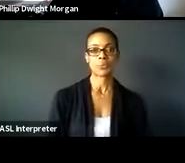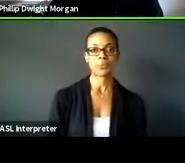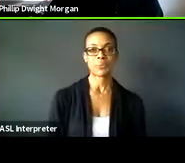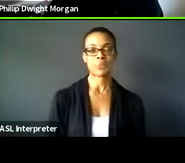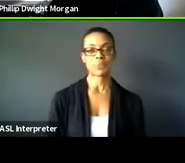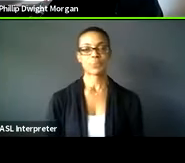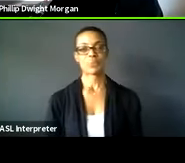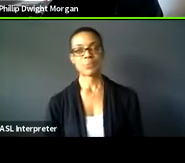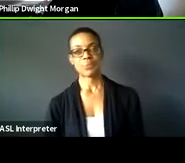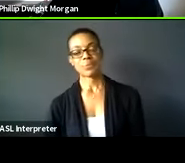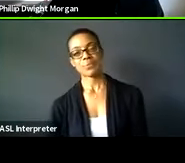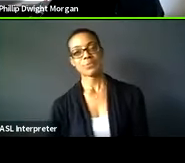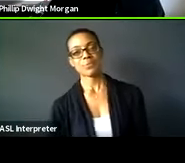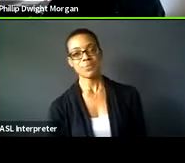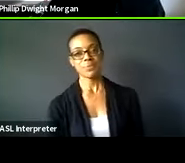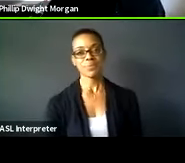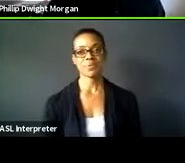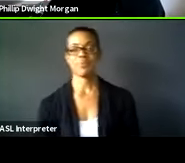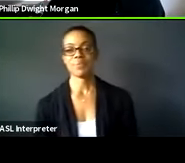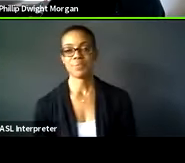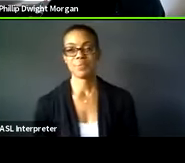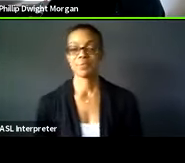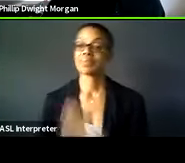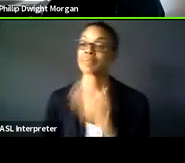Thank you for that.